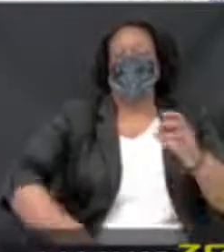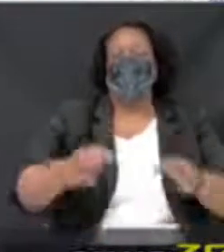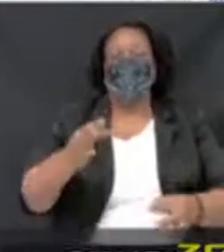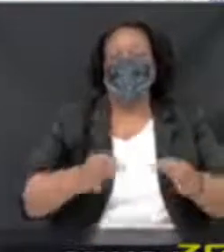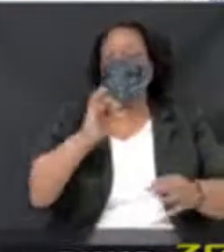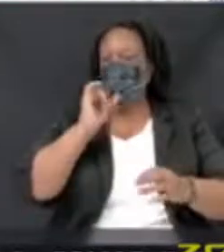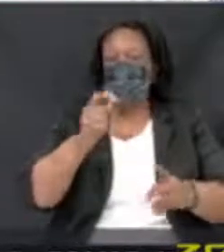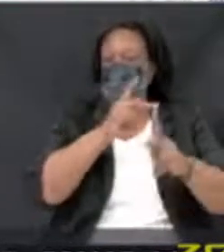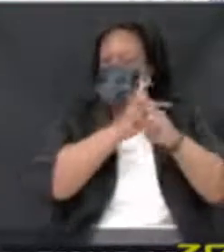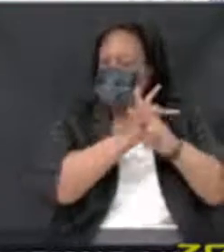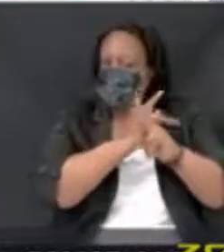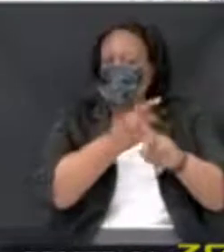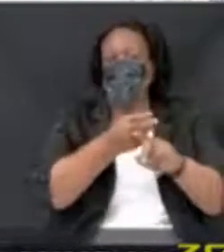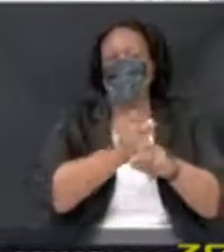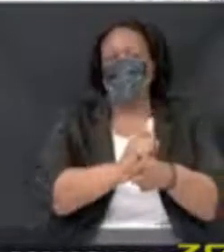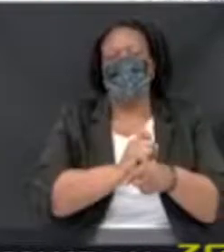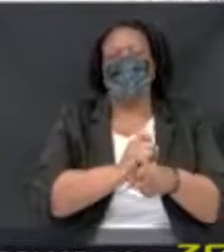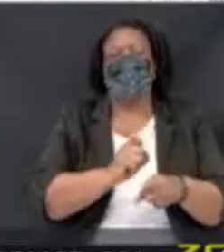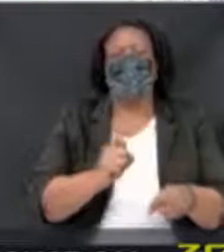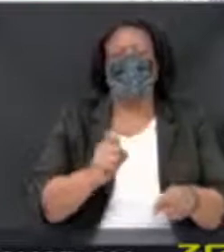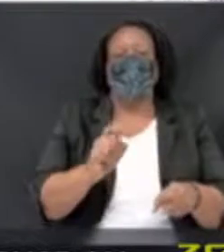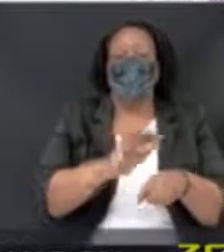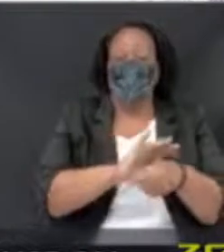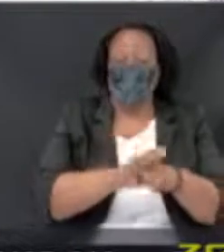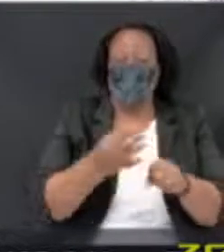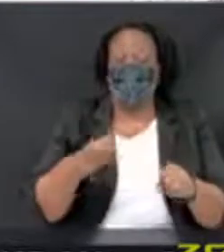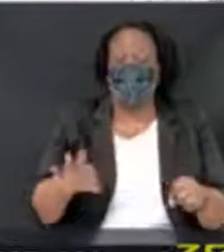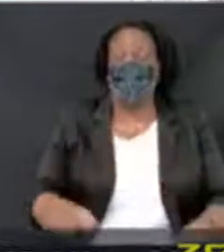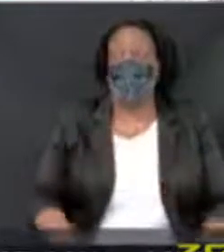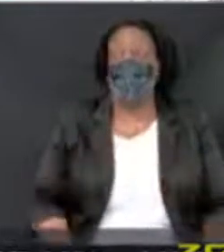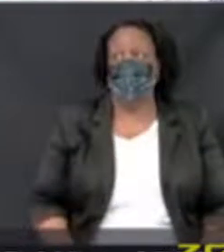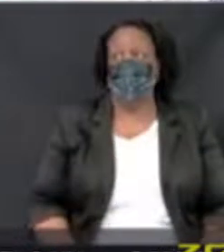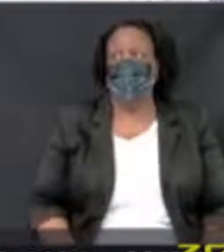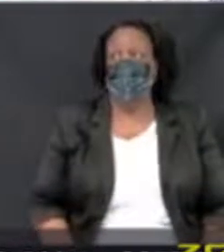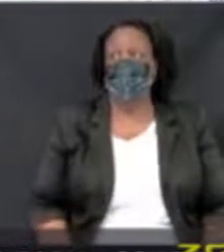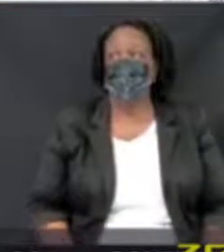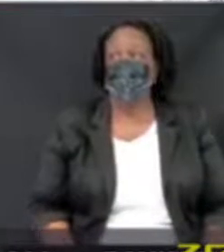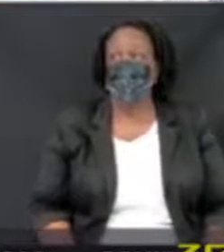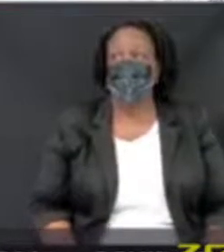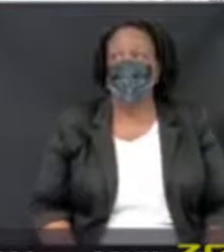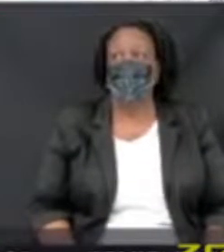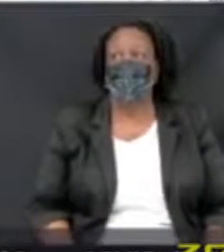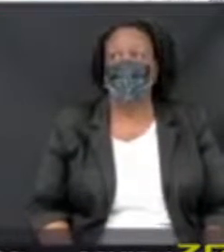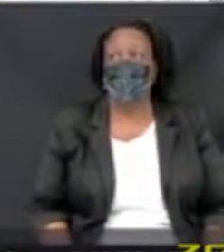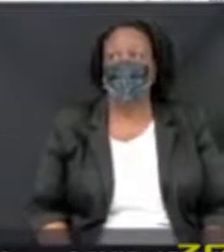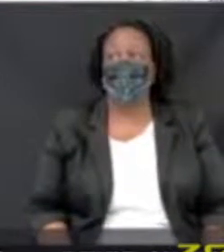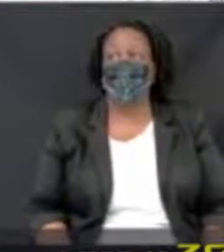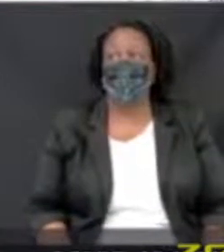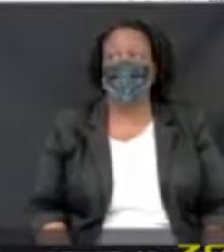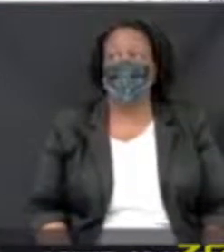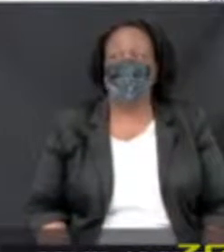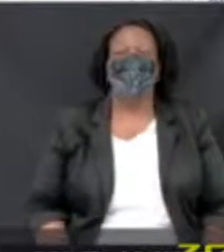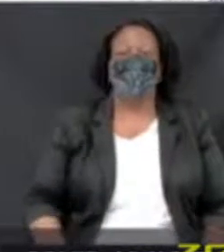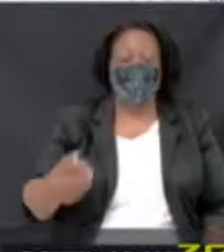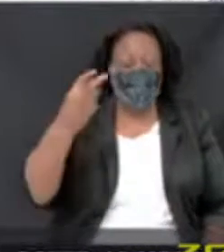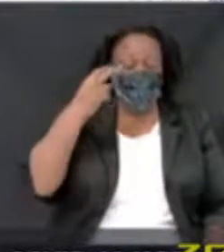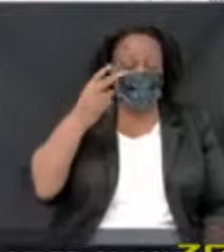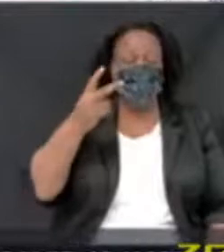vaccine. We also have to consider waning immunity in persons who were previously